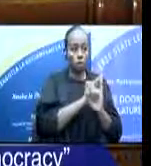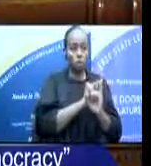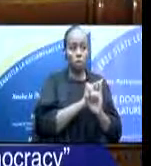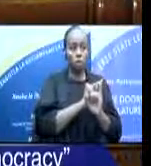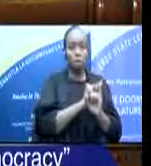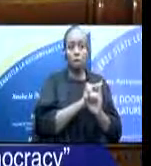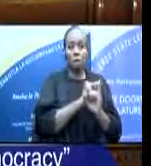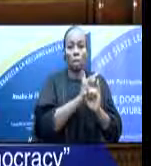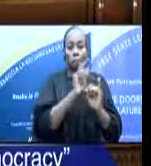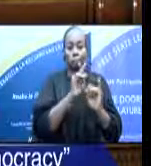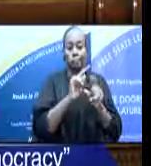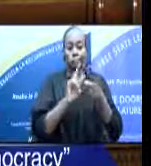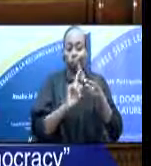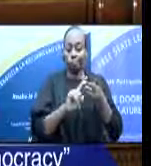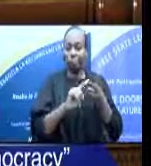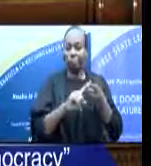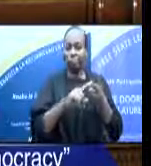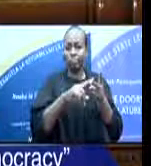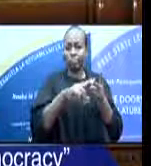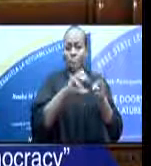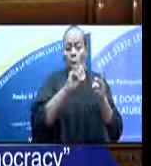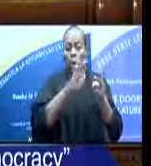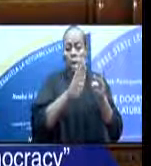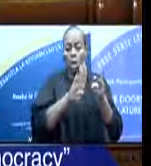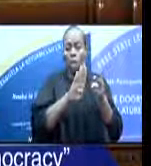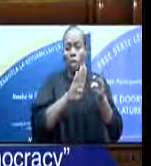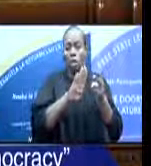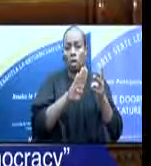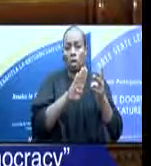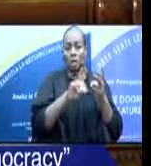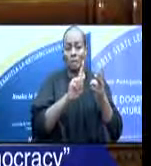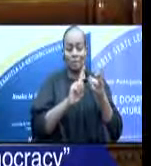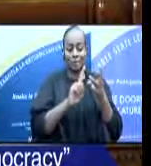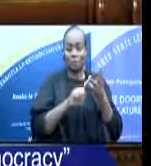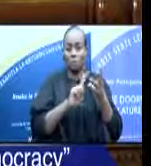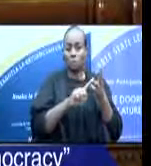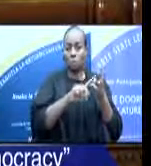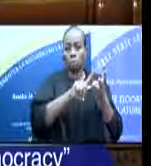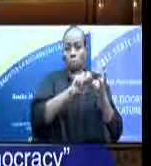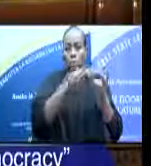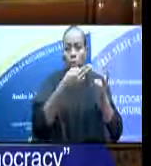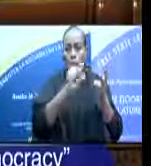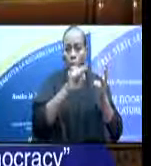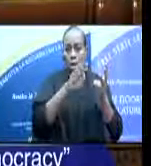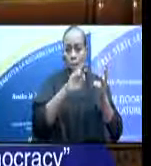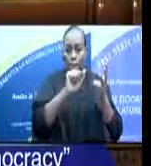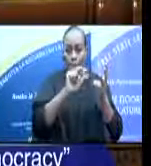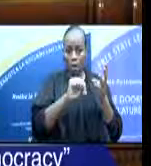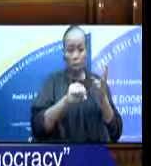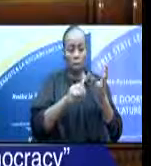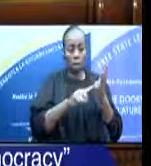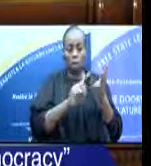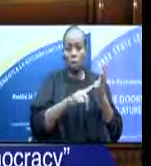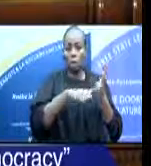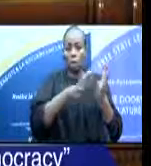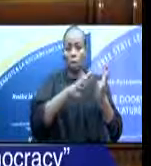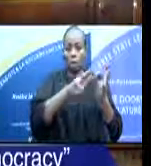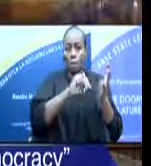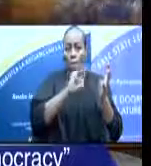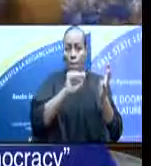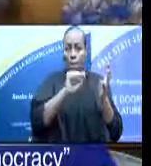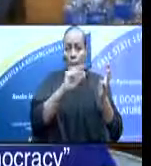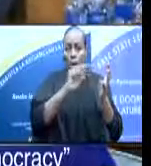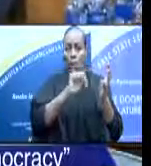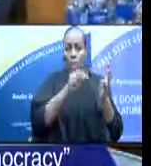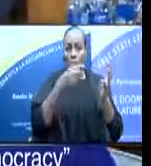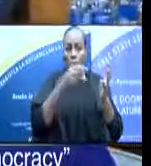are Boitumelo Hospital in Kroonstad, and Tabang Clinic, Vivian Mangwani Clinic, Naya's